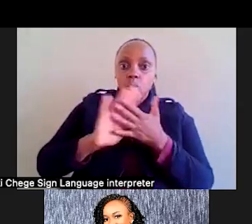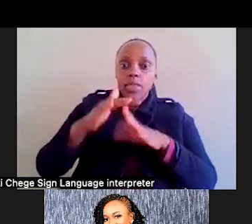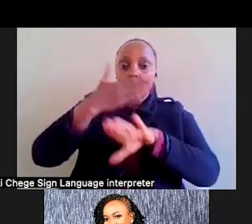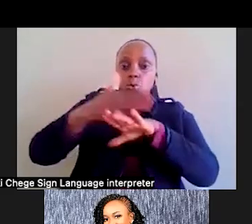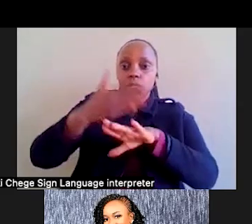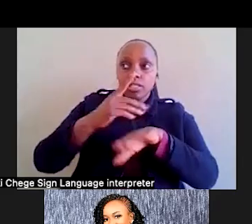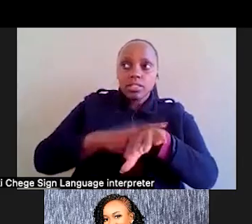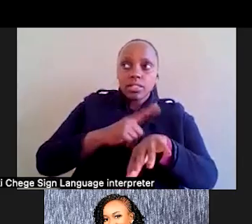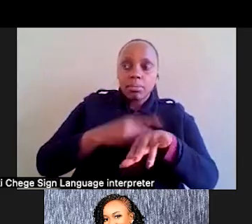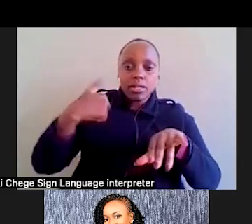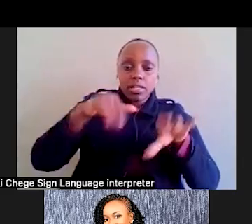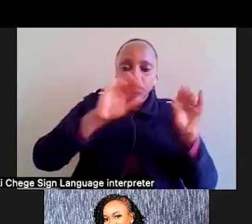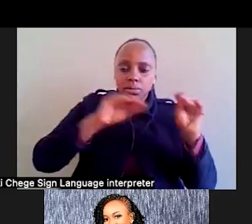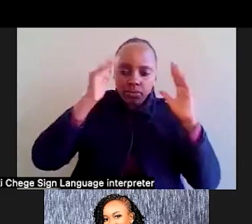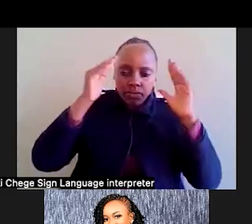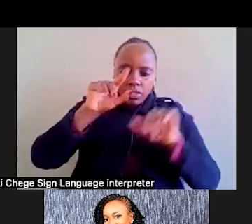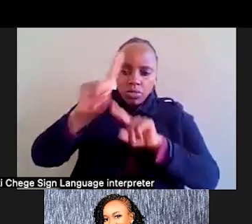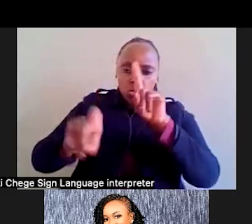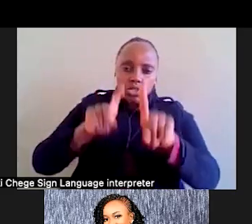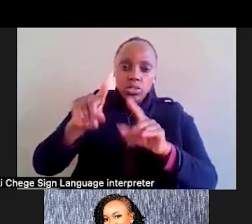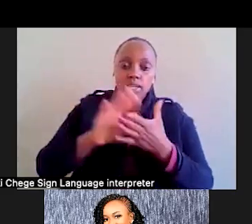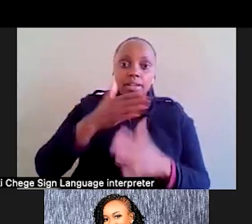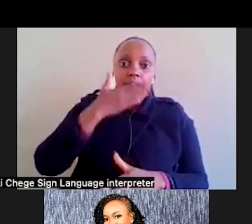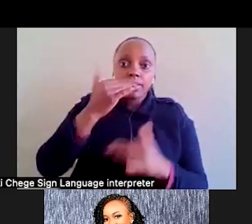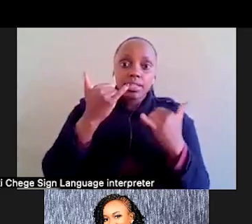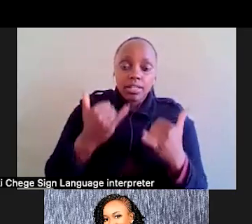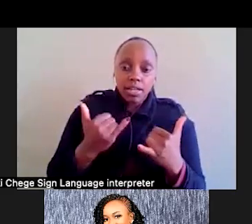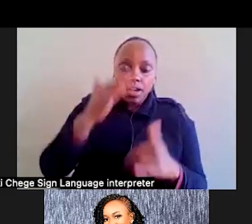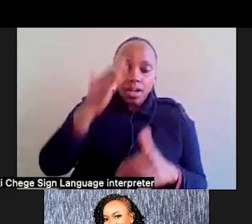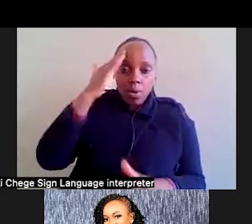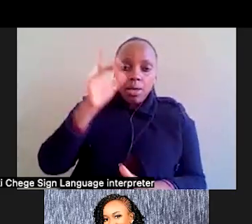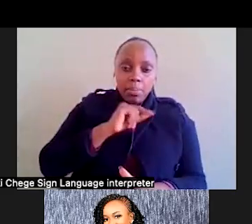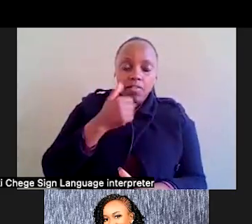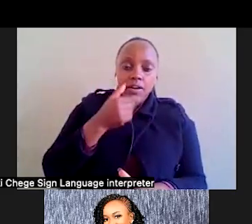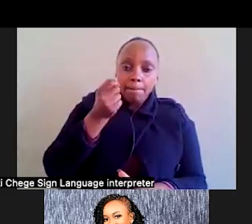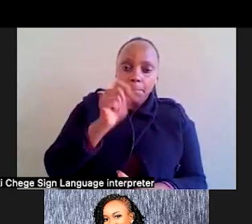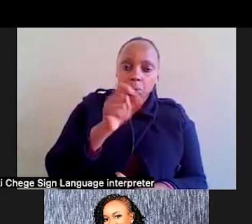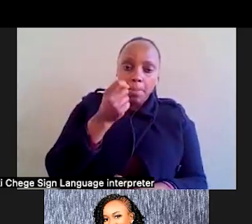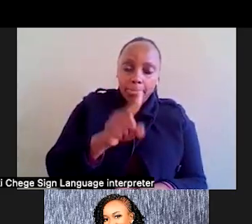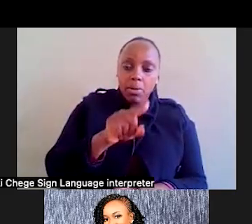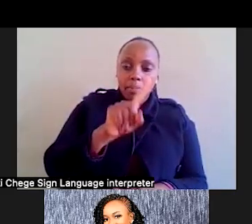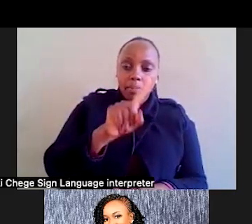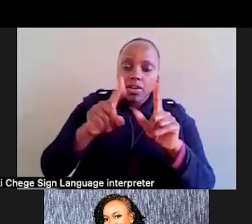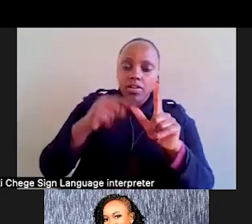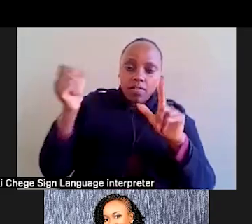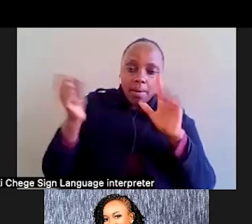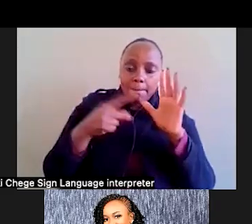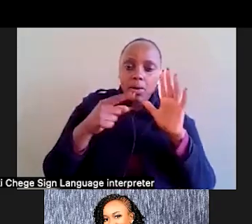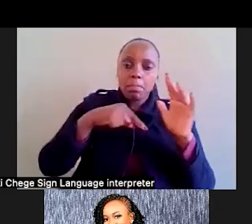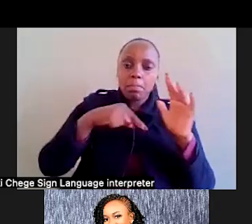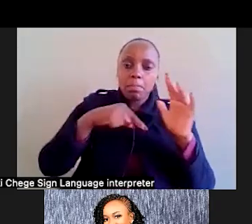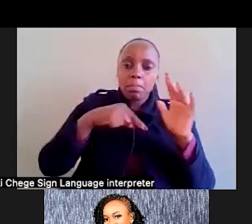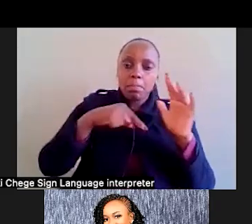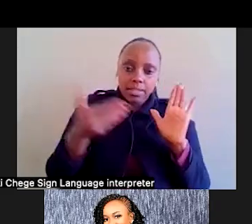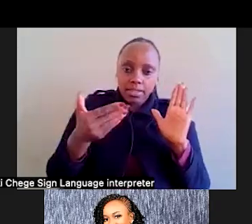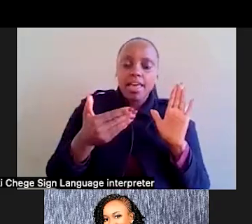of question and answers. I know you've posted some of the questions, you've posted them in the comments, and I just like